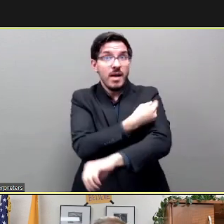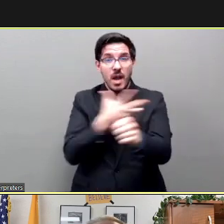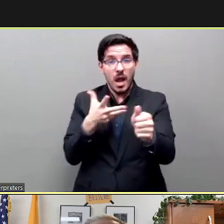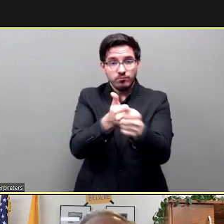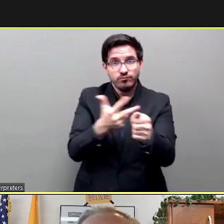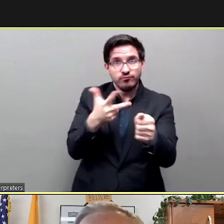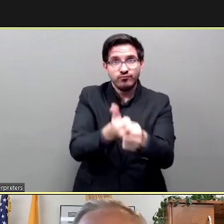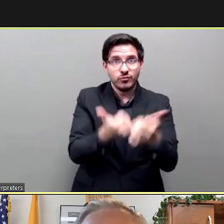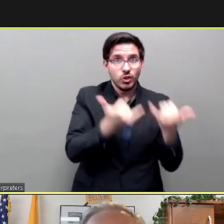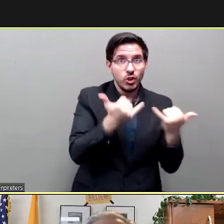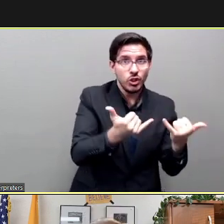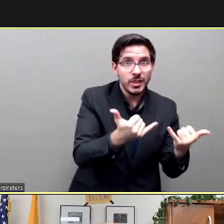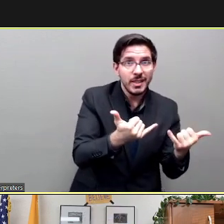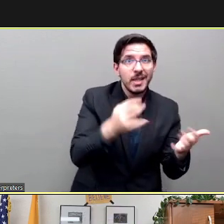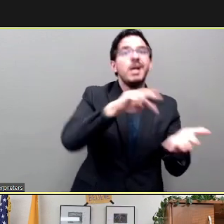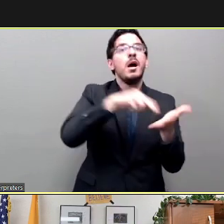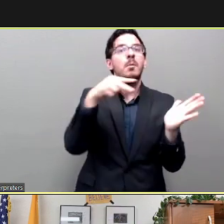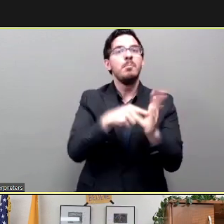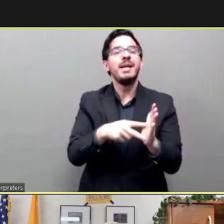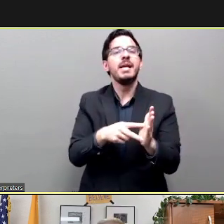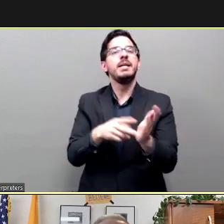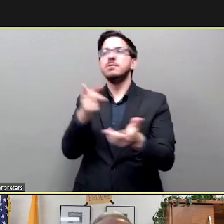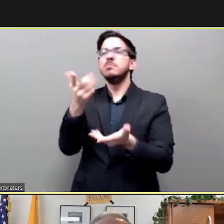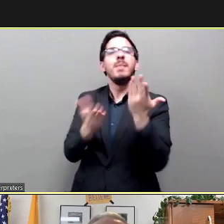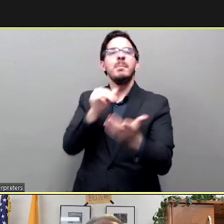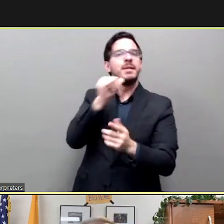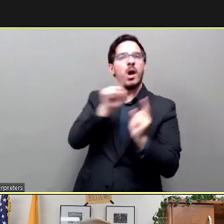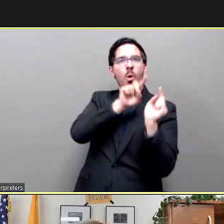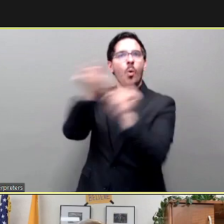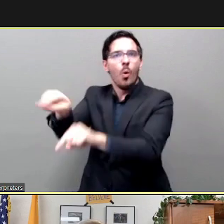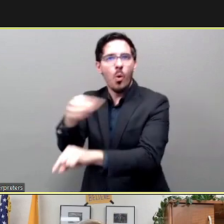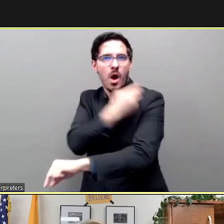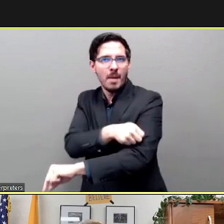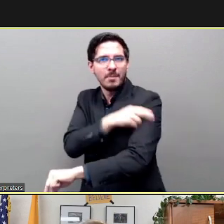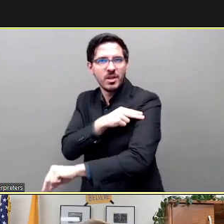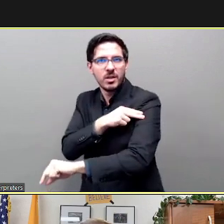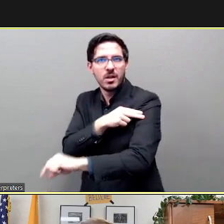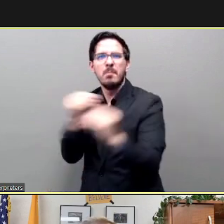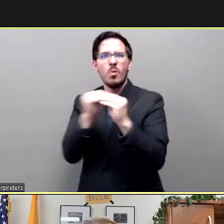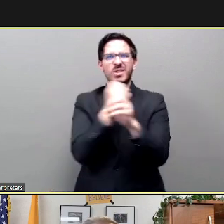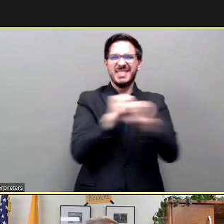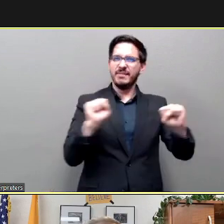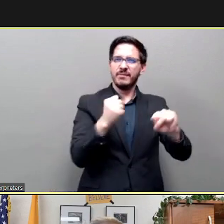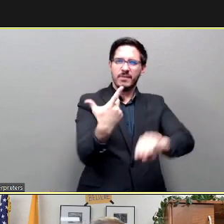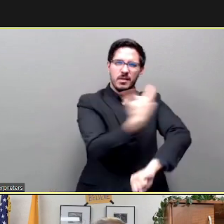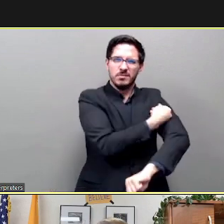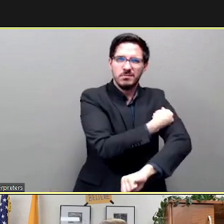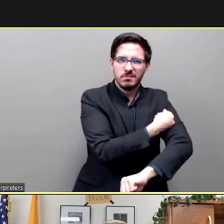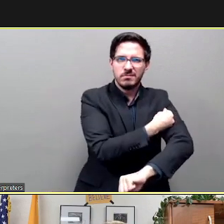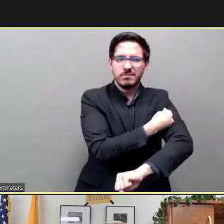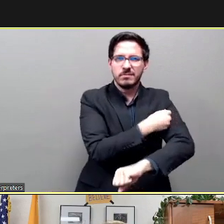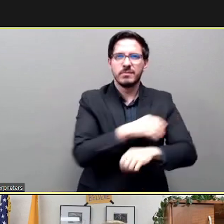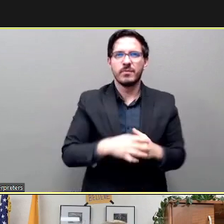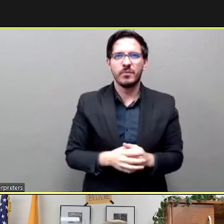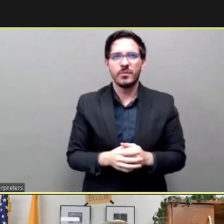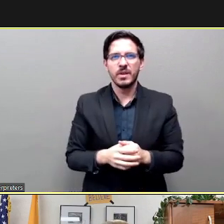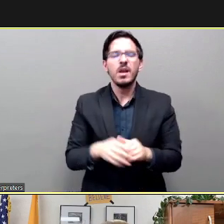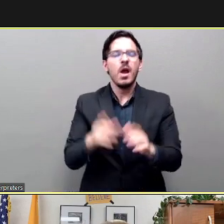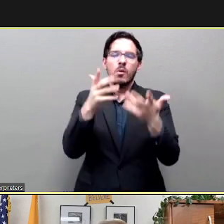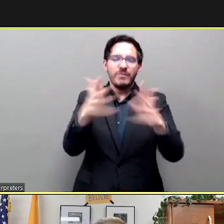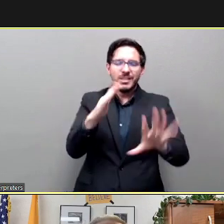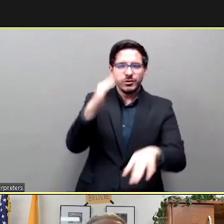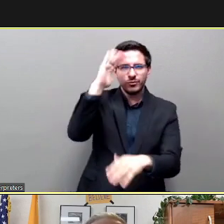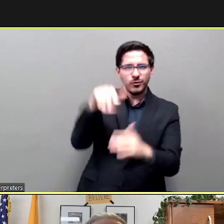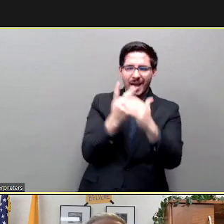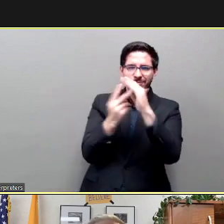and to die, which we knew like pretty early on, even from the research data before we started vaccinating people. But that trend has